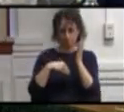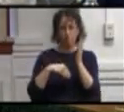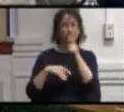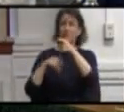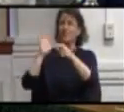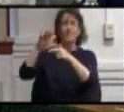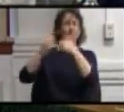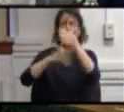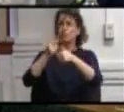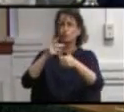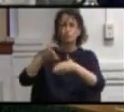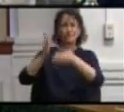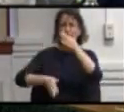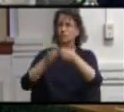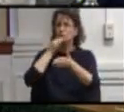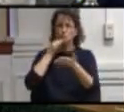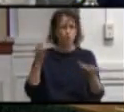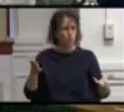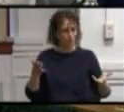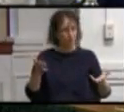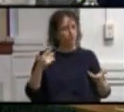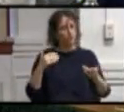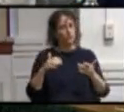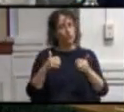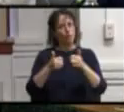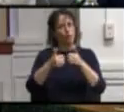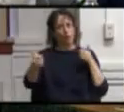up like any day, Kate was noting. And then